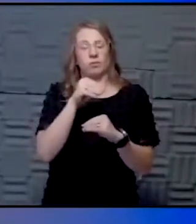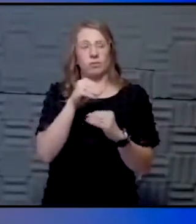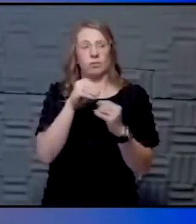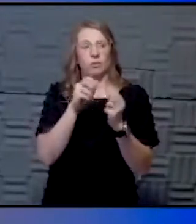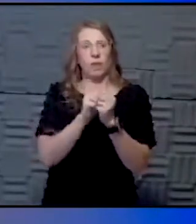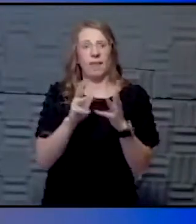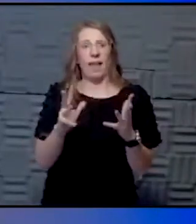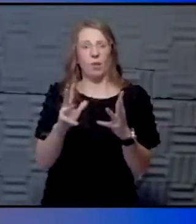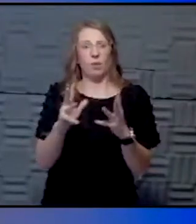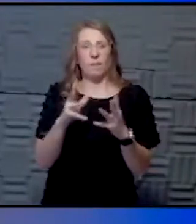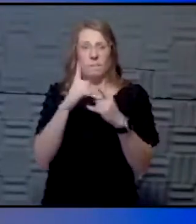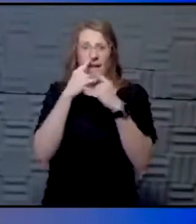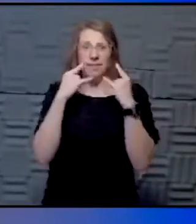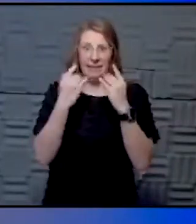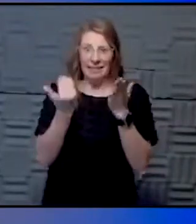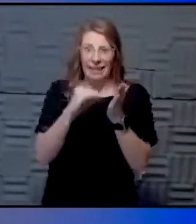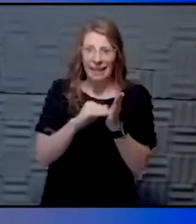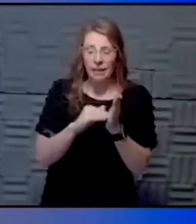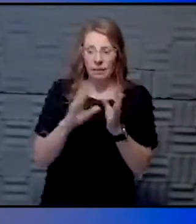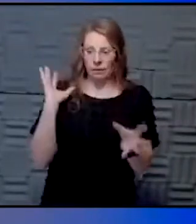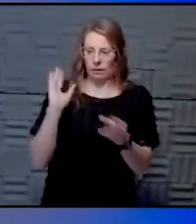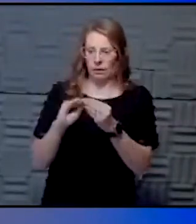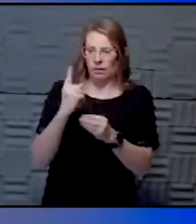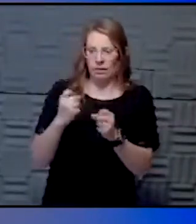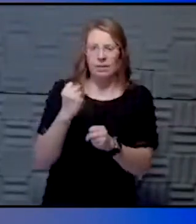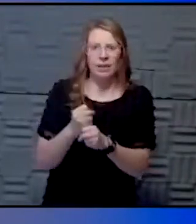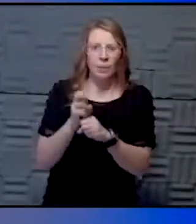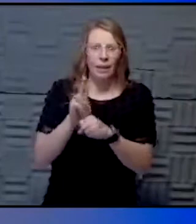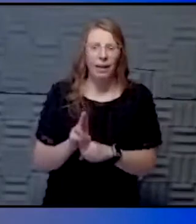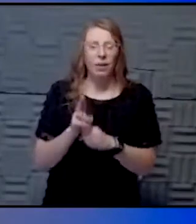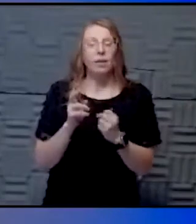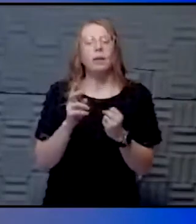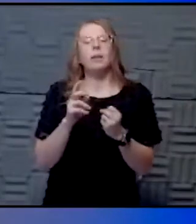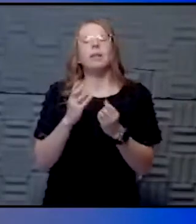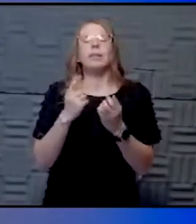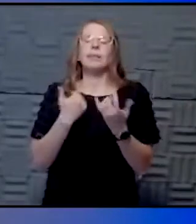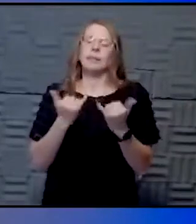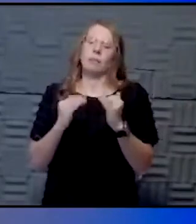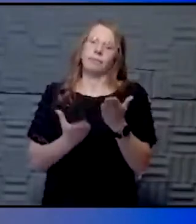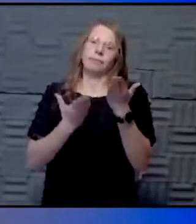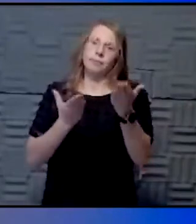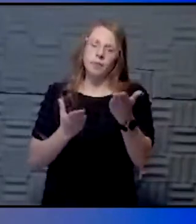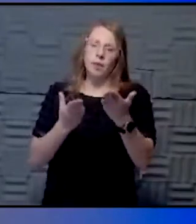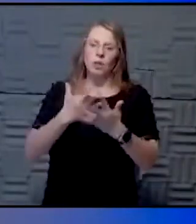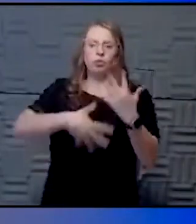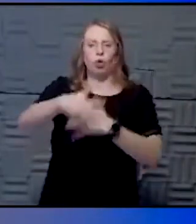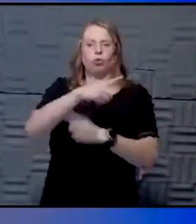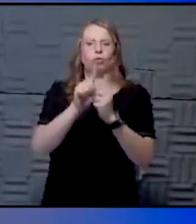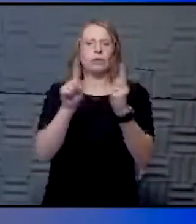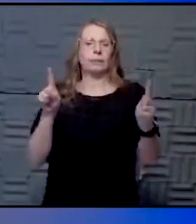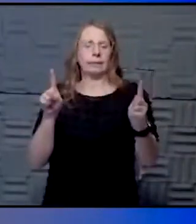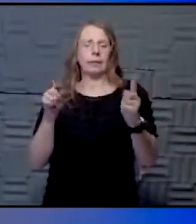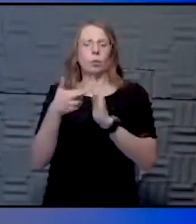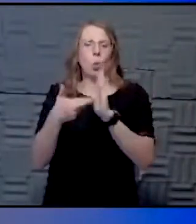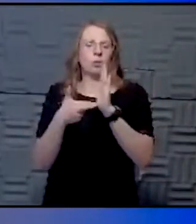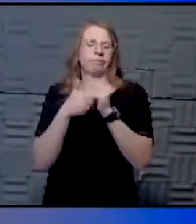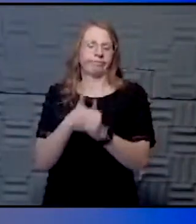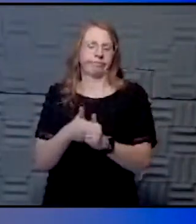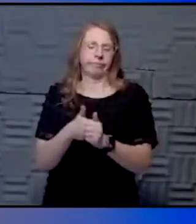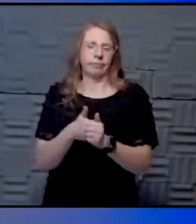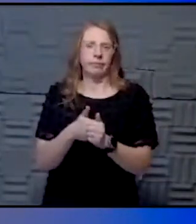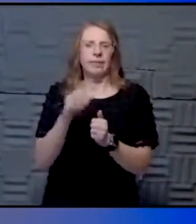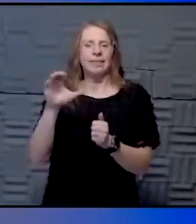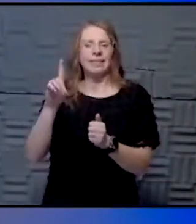past year? But, you still recommended to keep those social distancing guidelines, I think, in place, as recommended